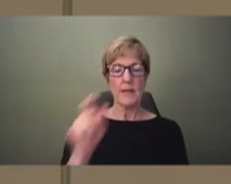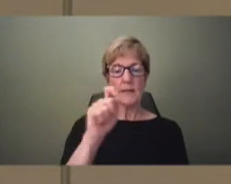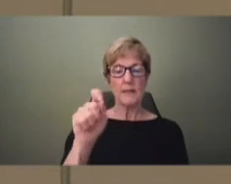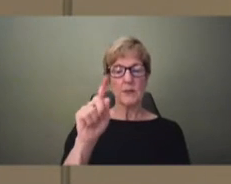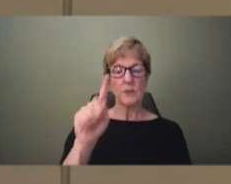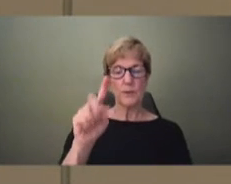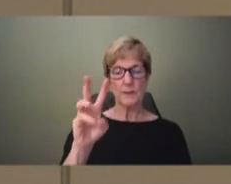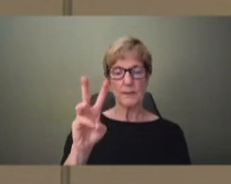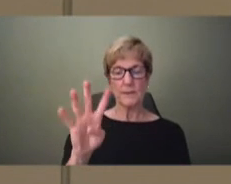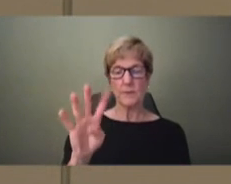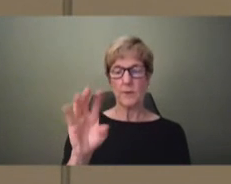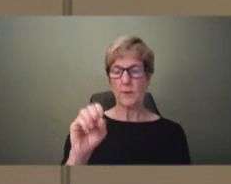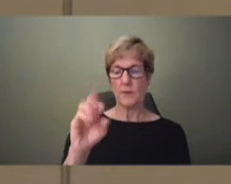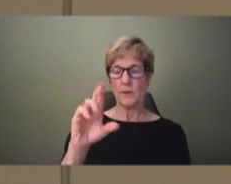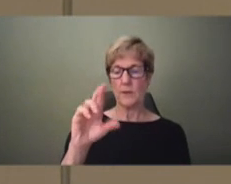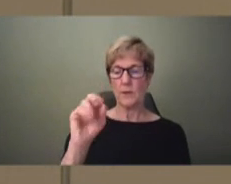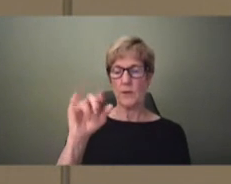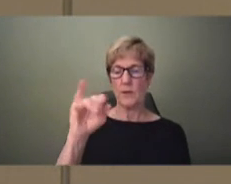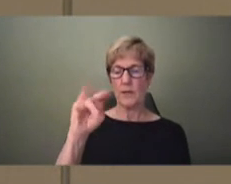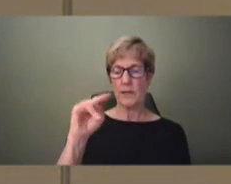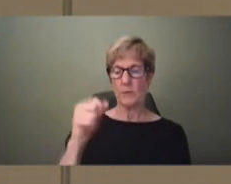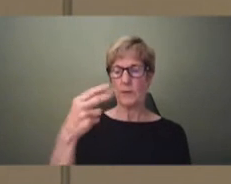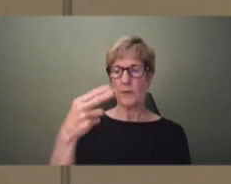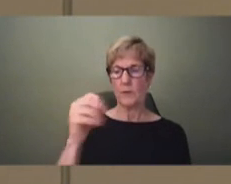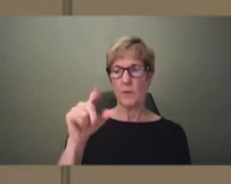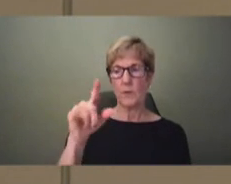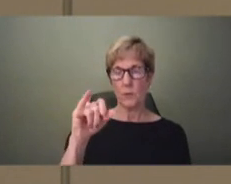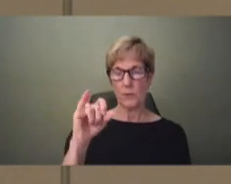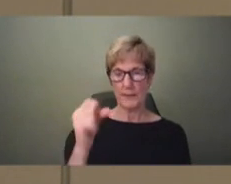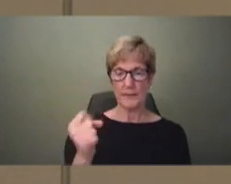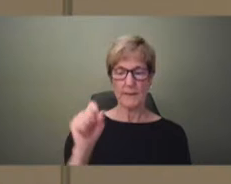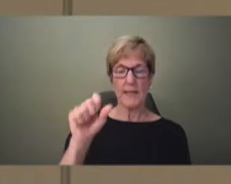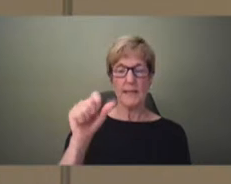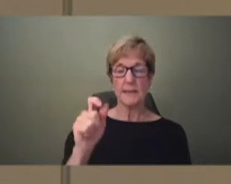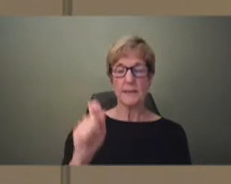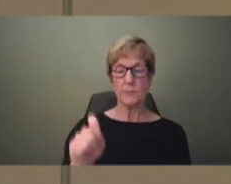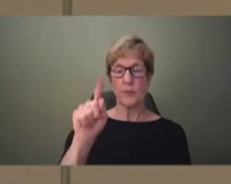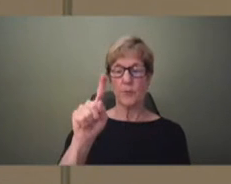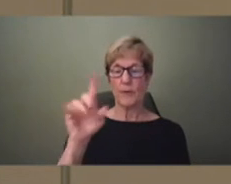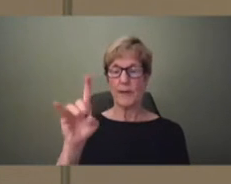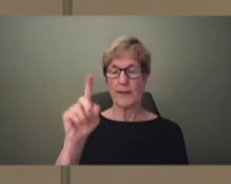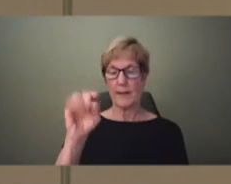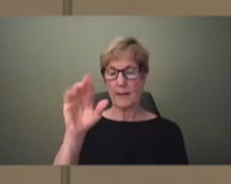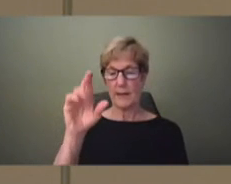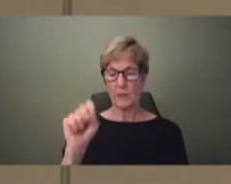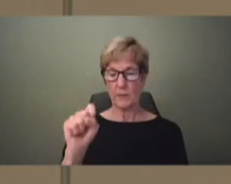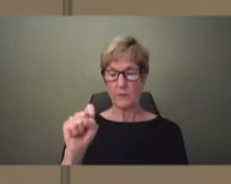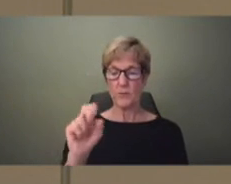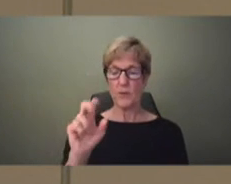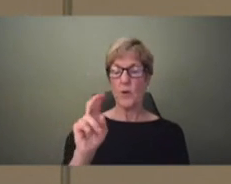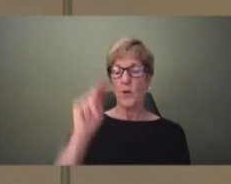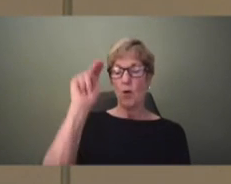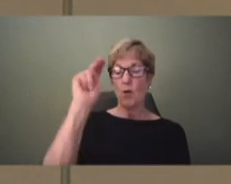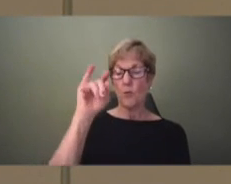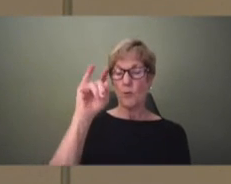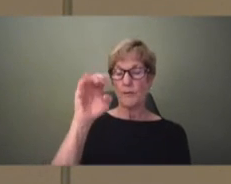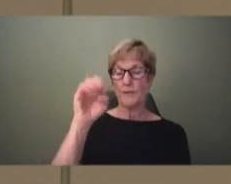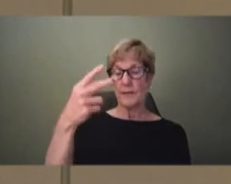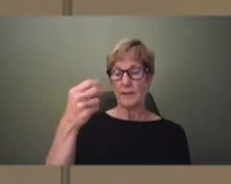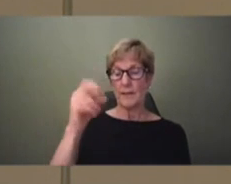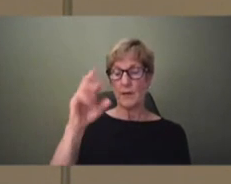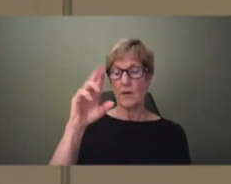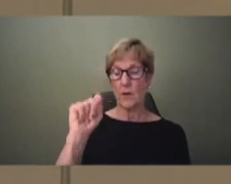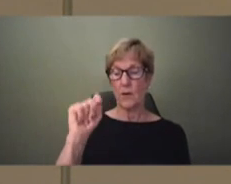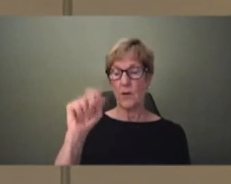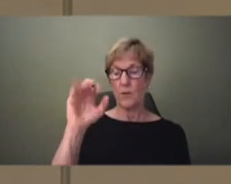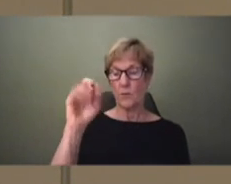2022-23 LLC on approximately 10.18 Acres located along the north side of h Road East of Susanna drive